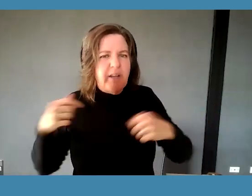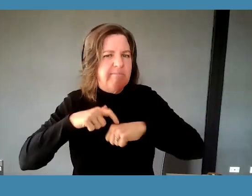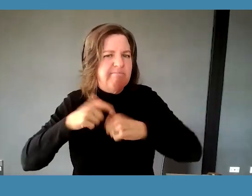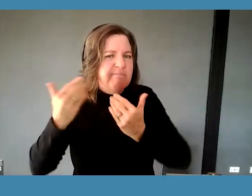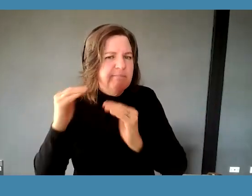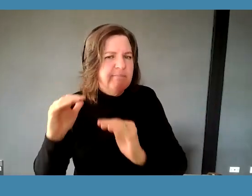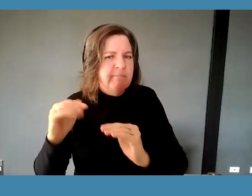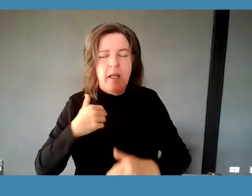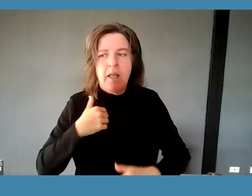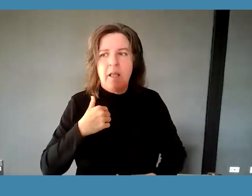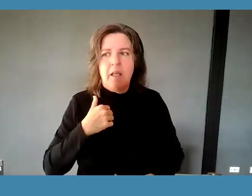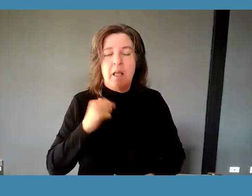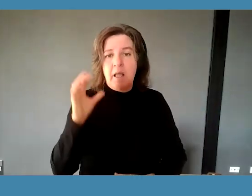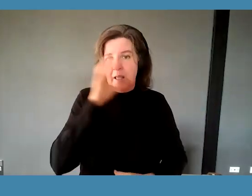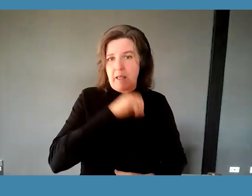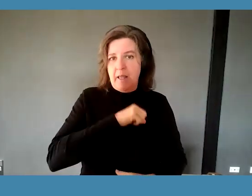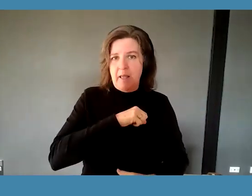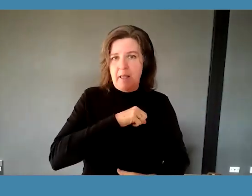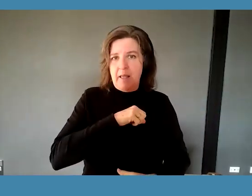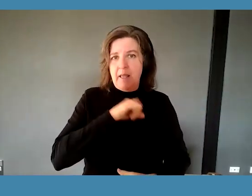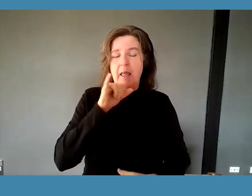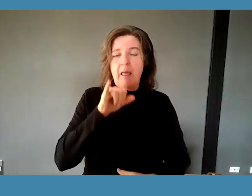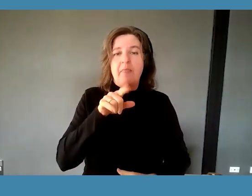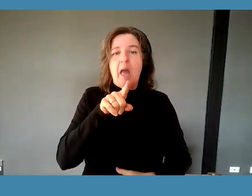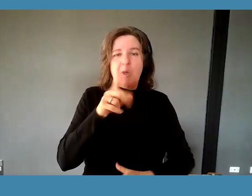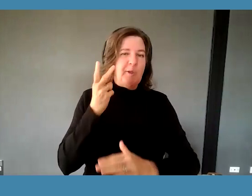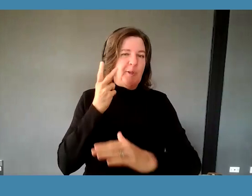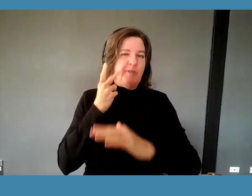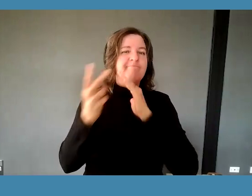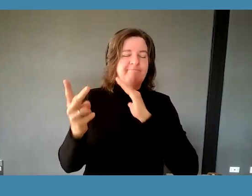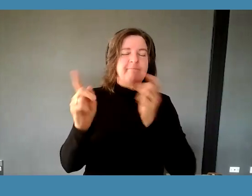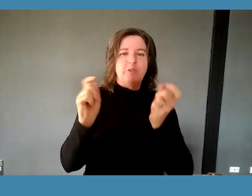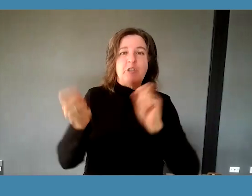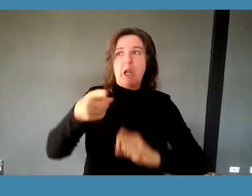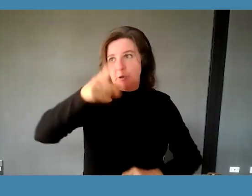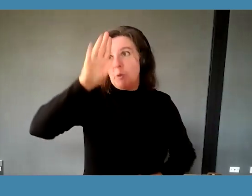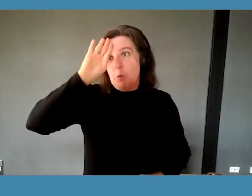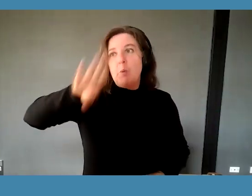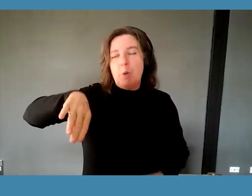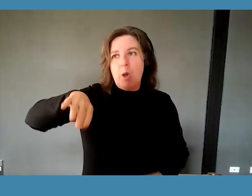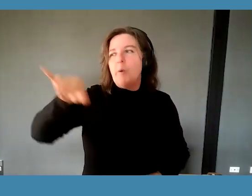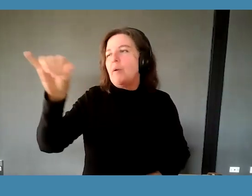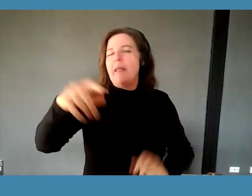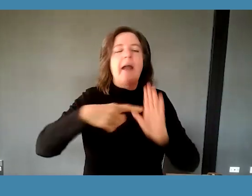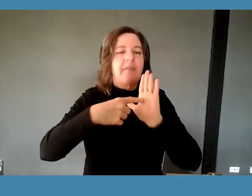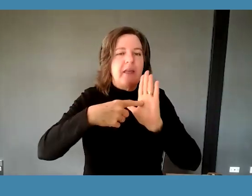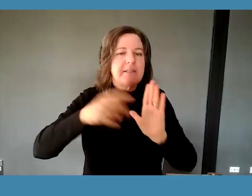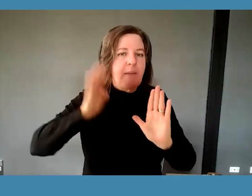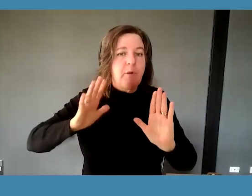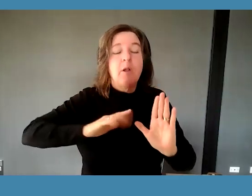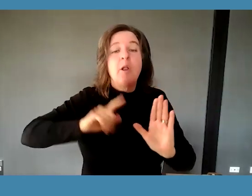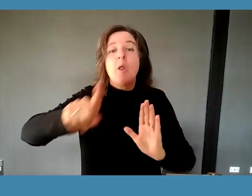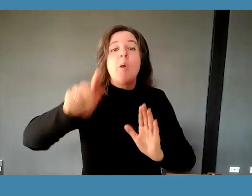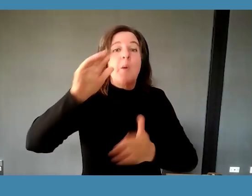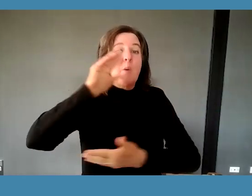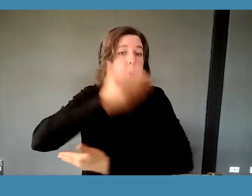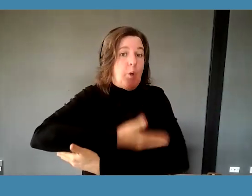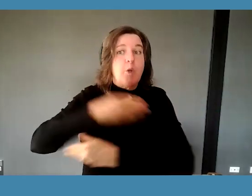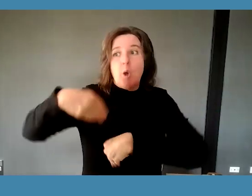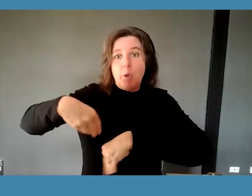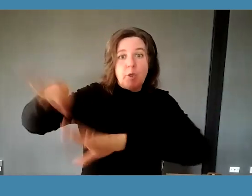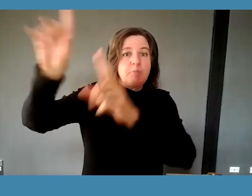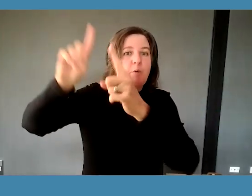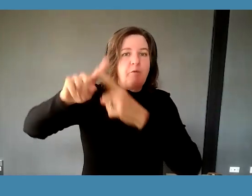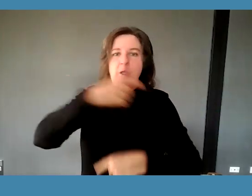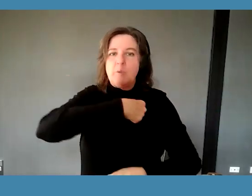I'm assuming this question is about that kind of anticipated change. So if you know, I think the example I used is your daughter's moving to China in 3 months.